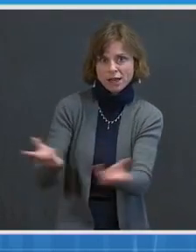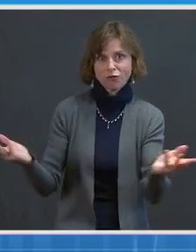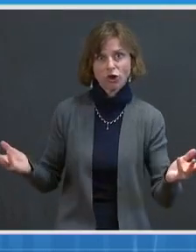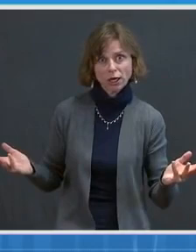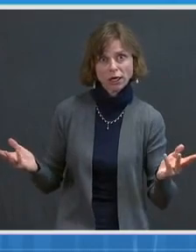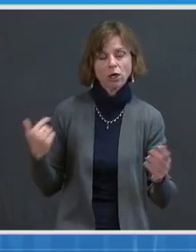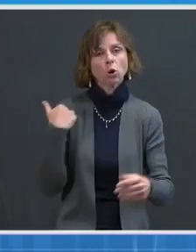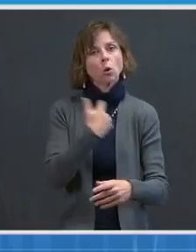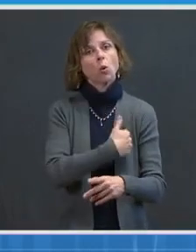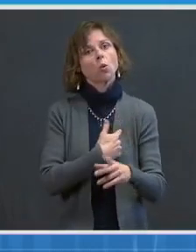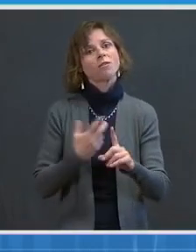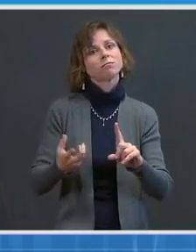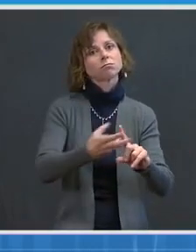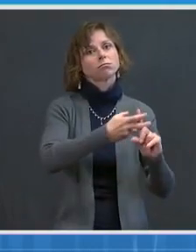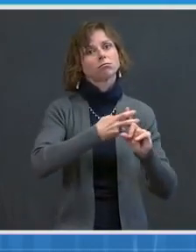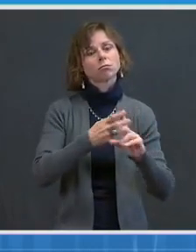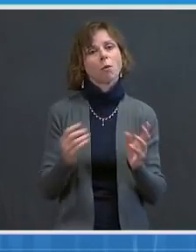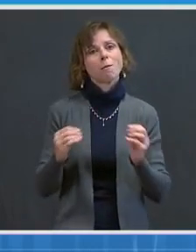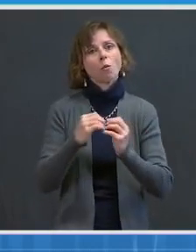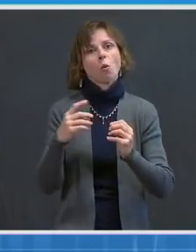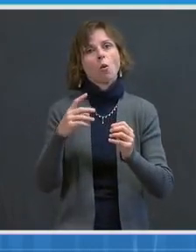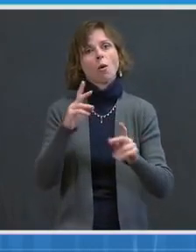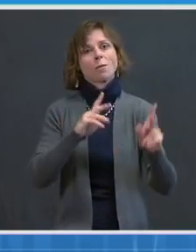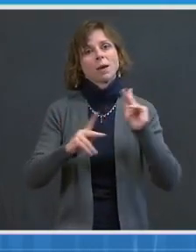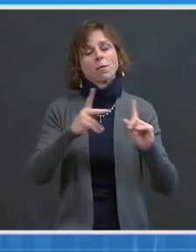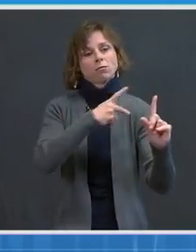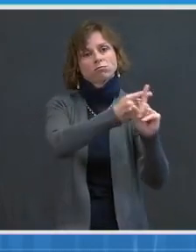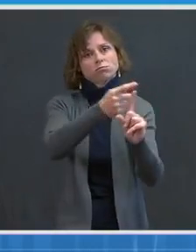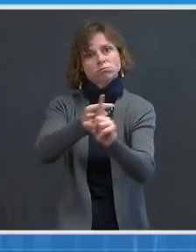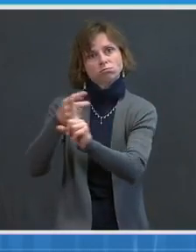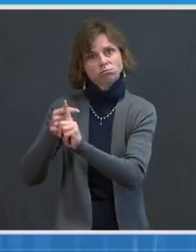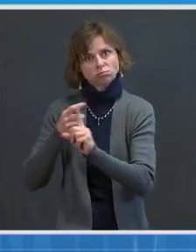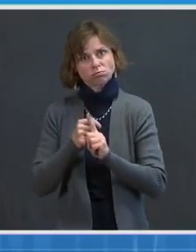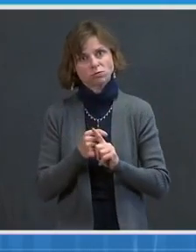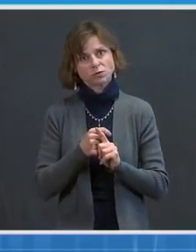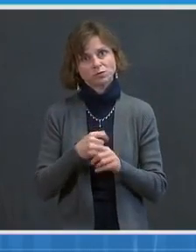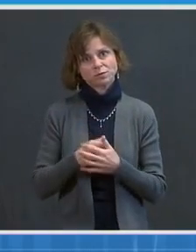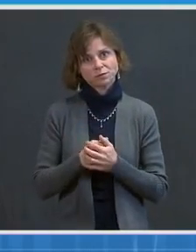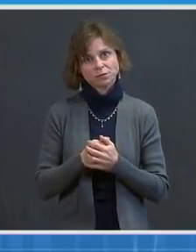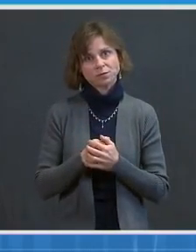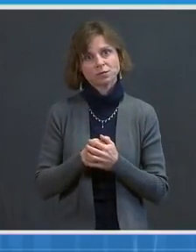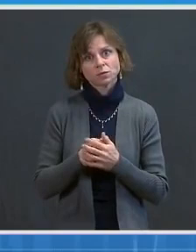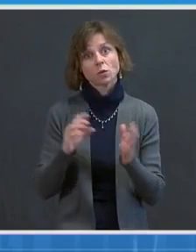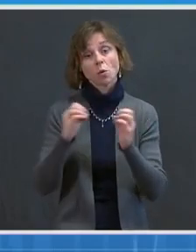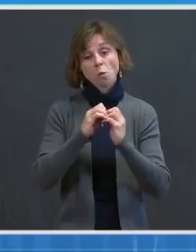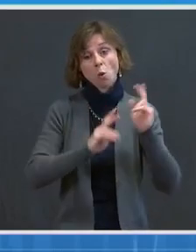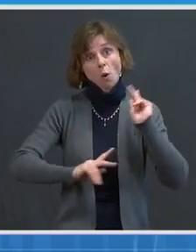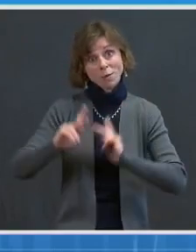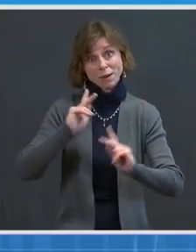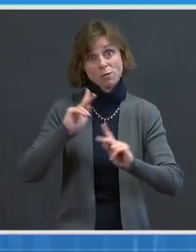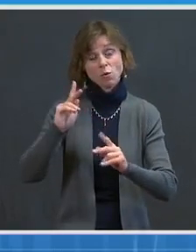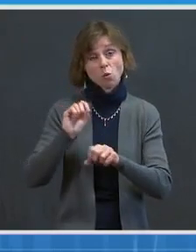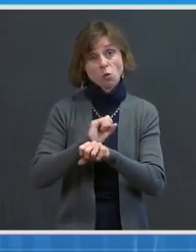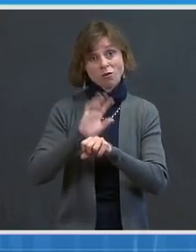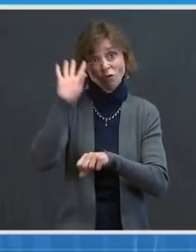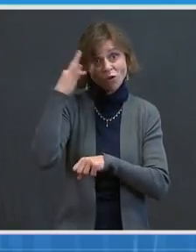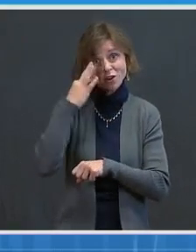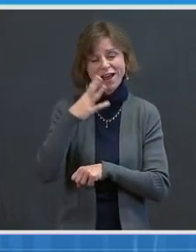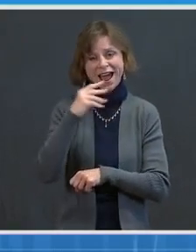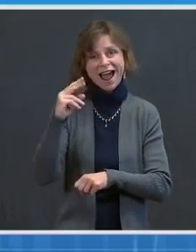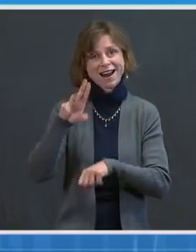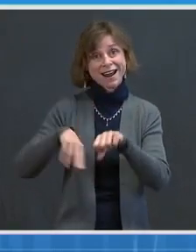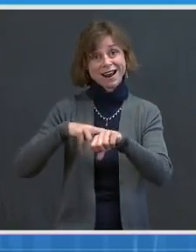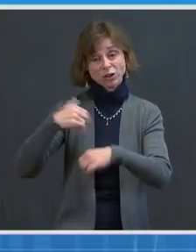The President has deployed 3,500 federal personnel in addition to providing federal funding for members of the National Guard to